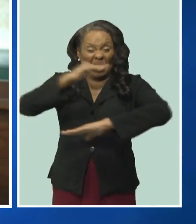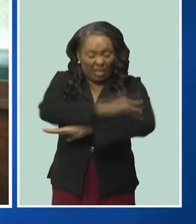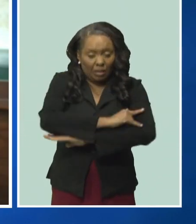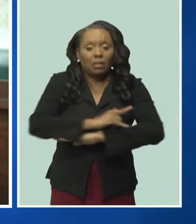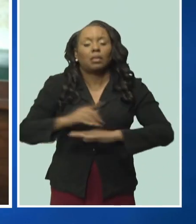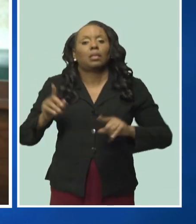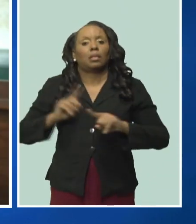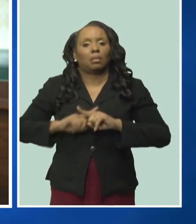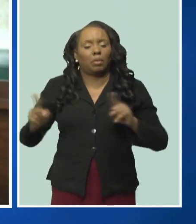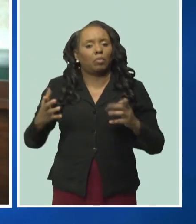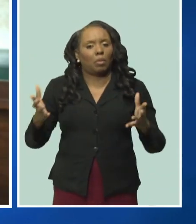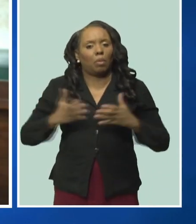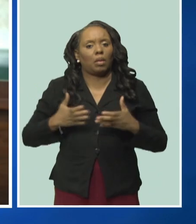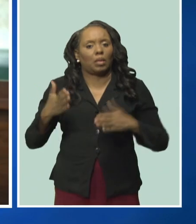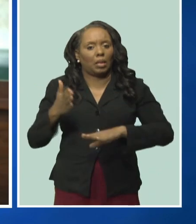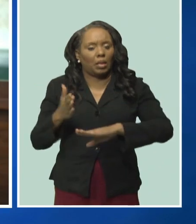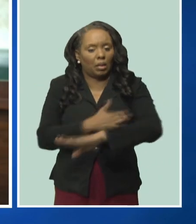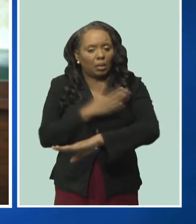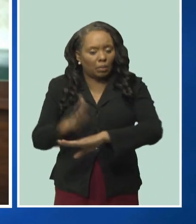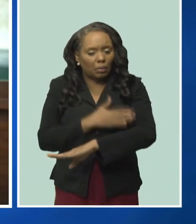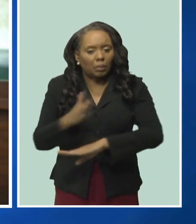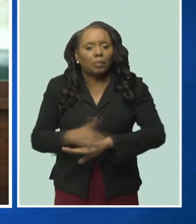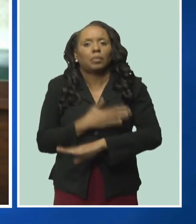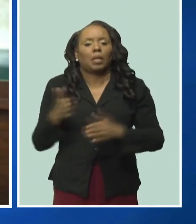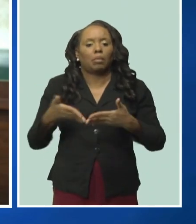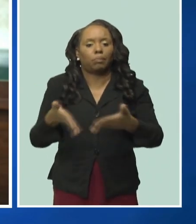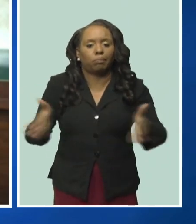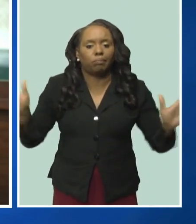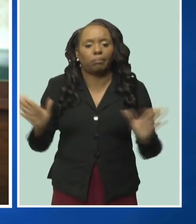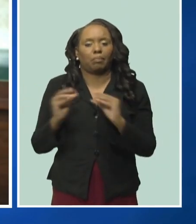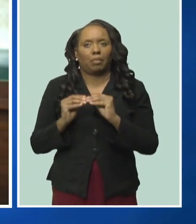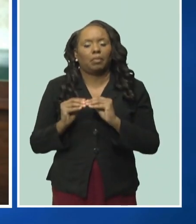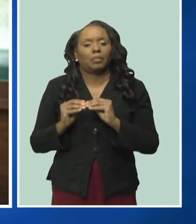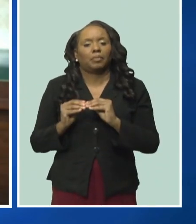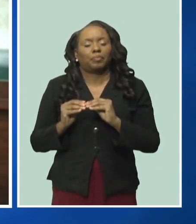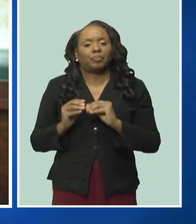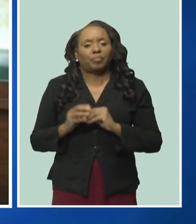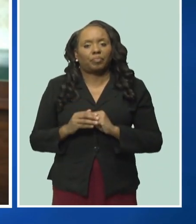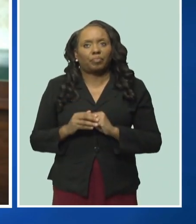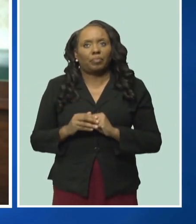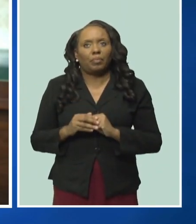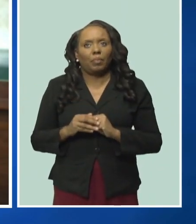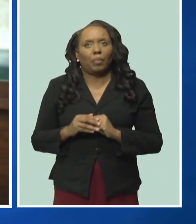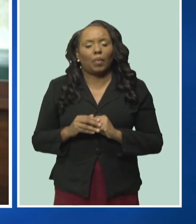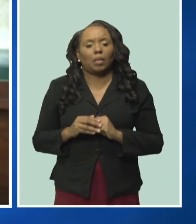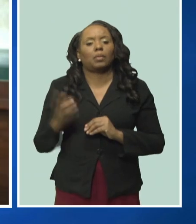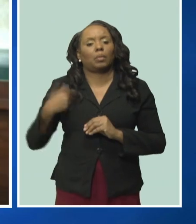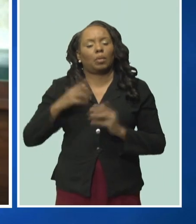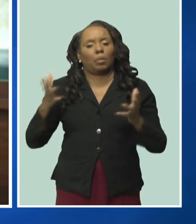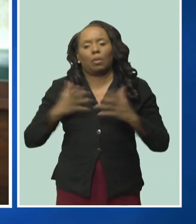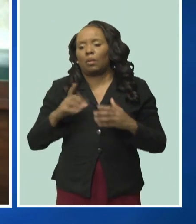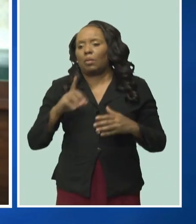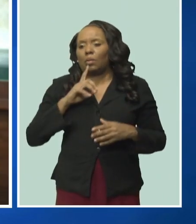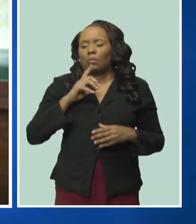additional capacity that we would have had in our airport runway rehabilitation and expansion